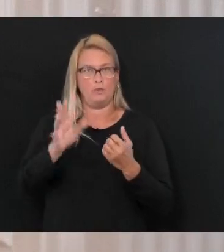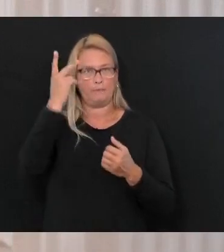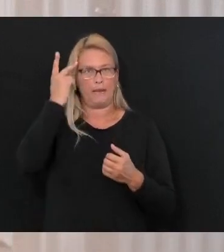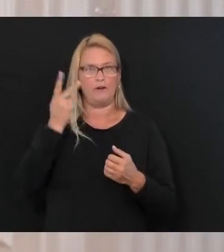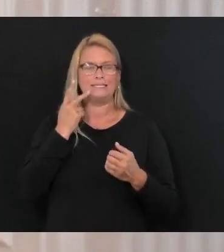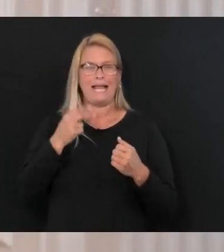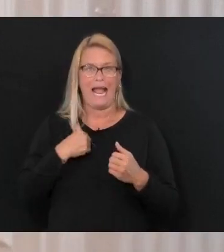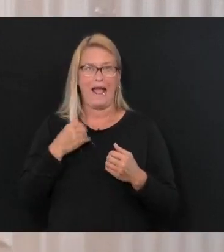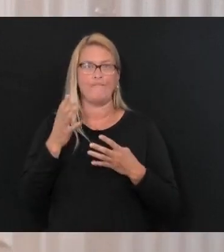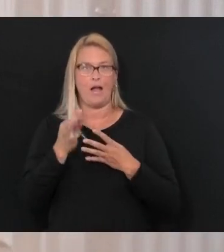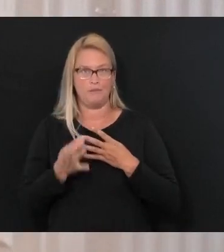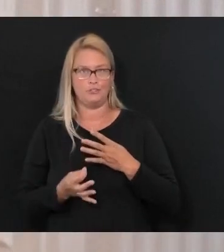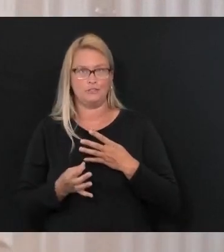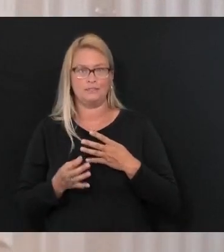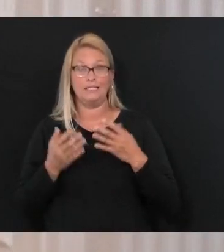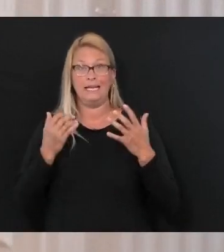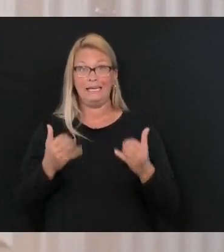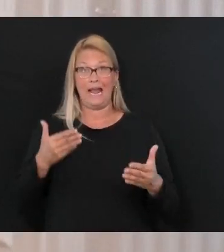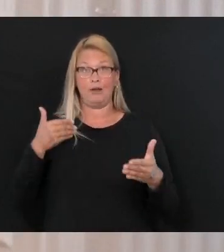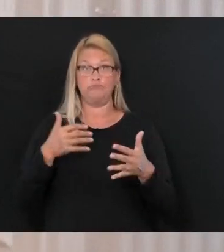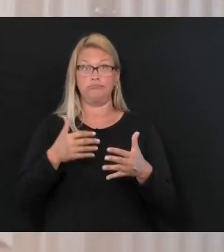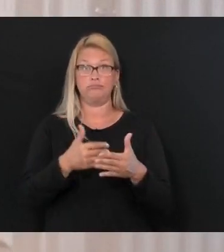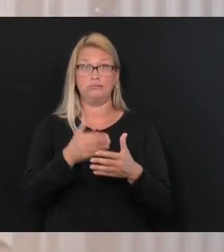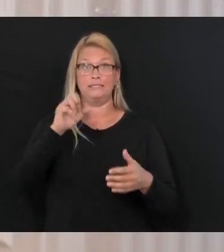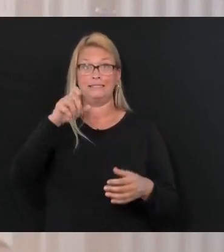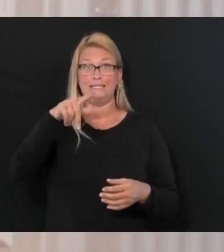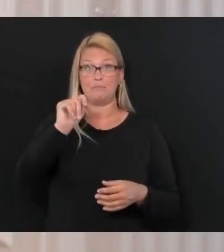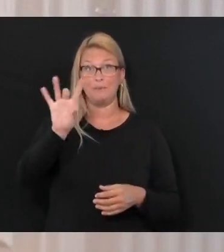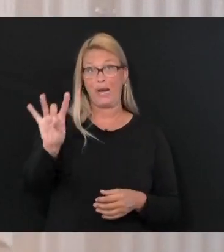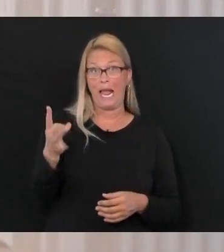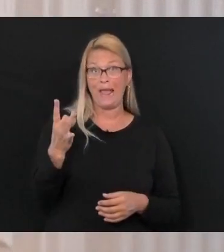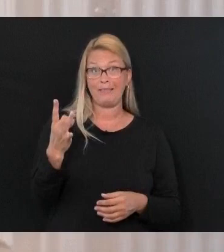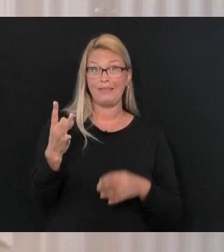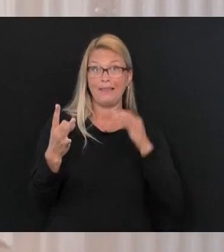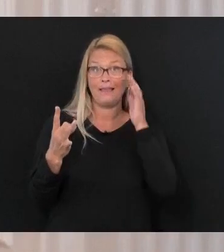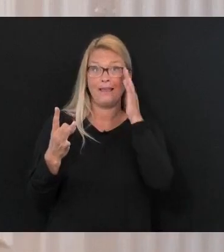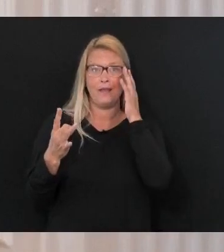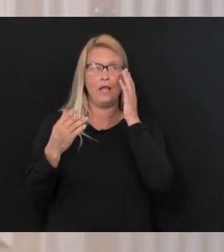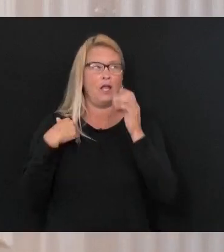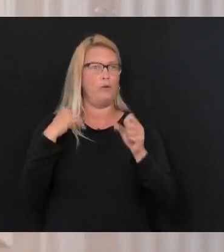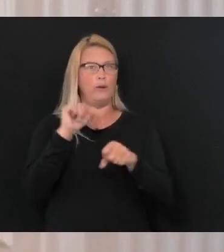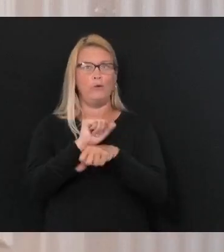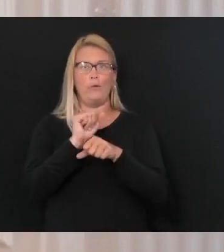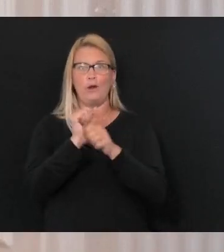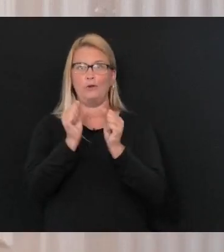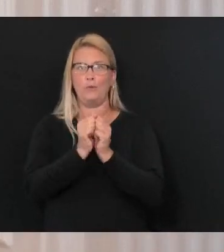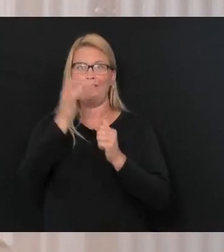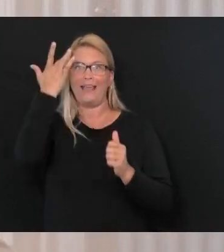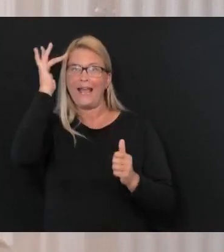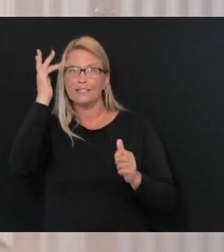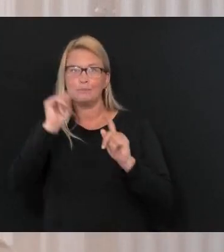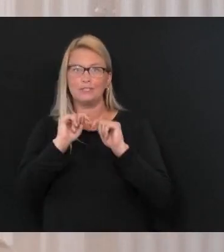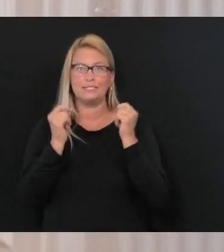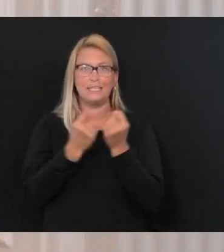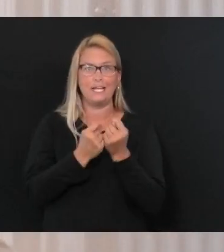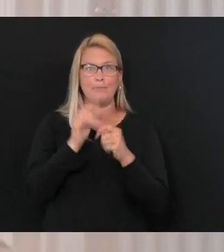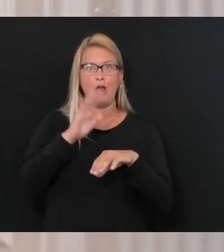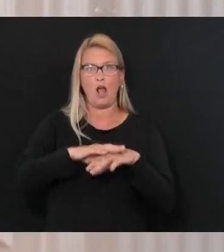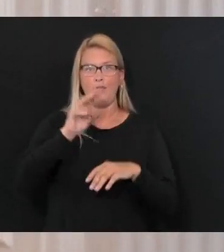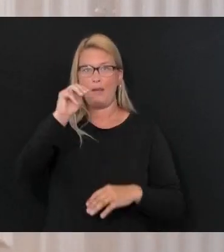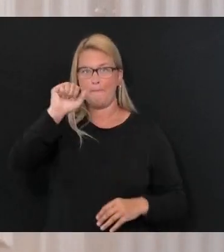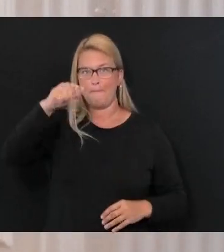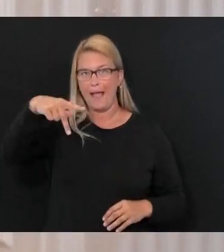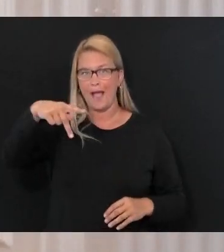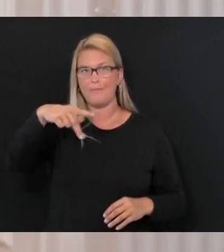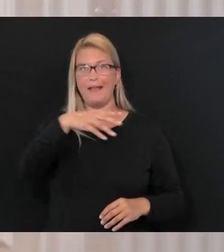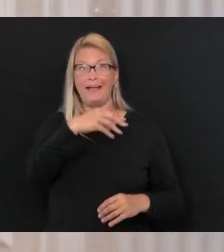But now as we've gotten close to September 8th and we've worked with all of these experts on the map and the color coding, is